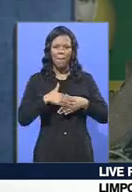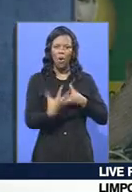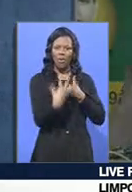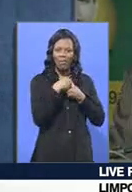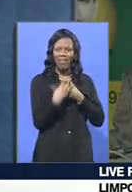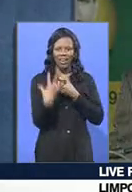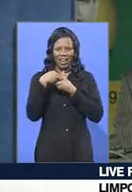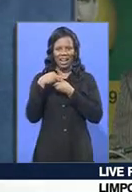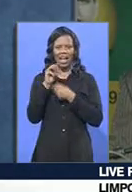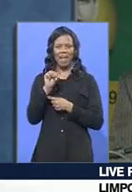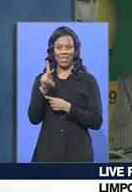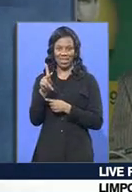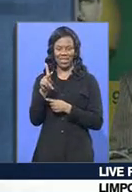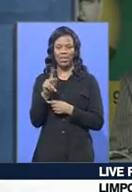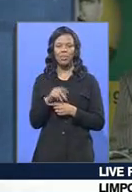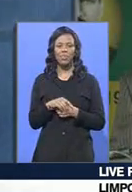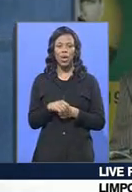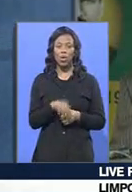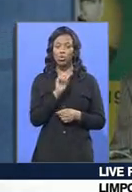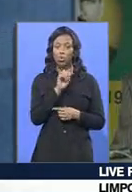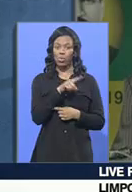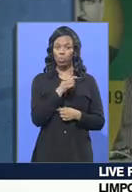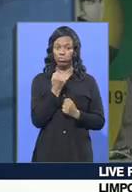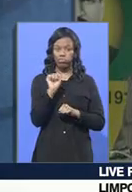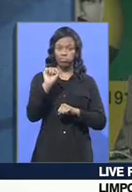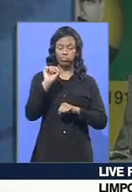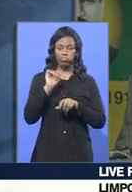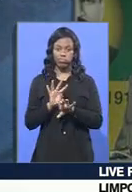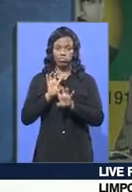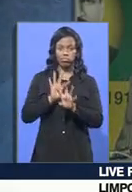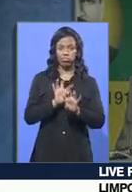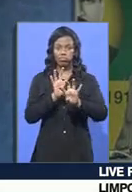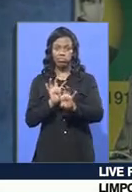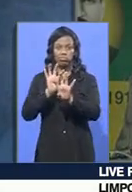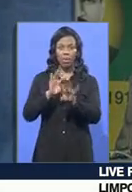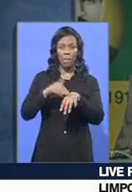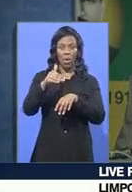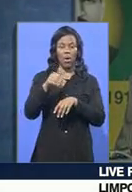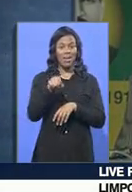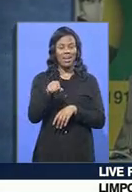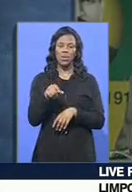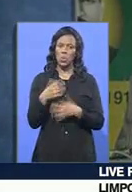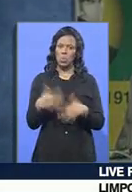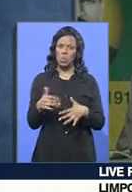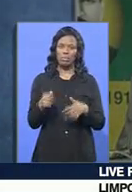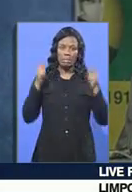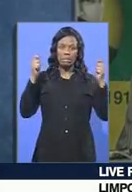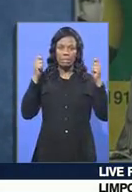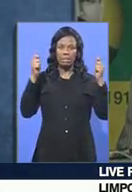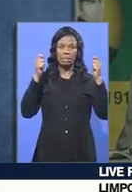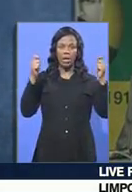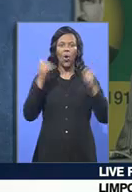After the Soweto uprisings, the name of Nelson Mandela would never be